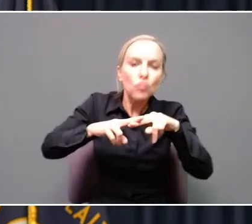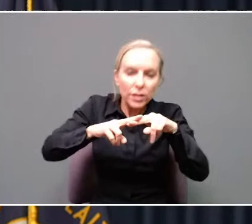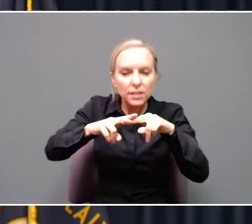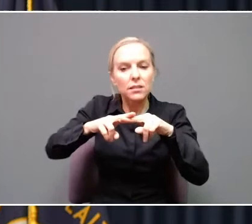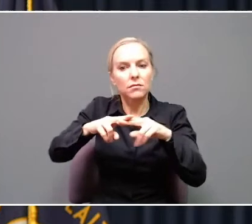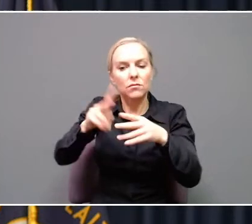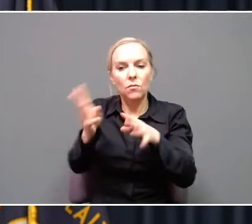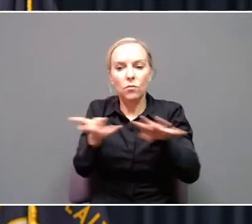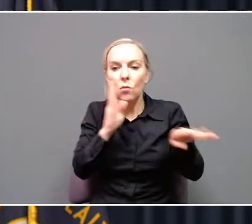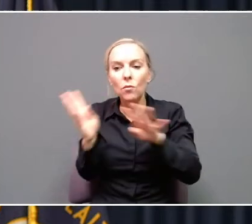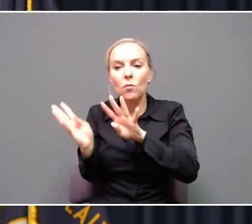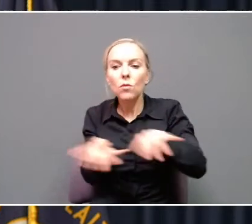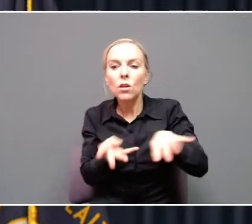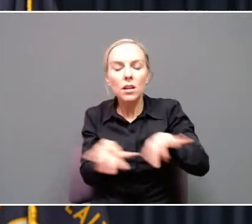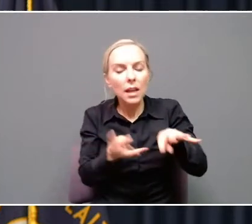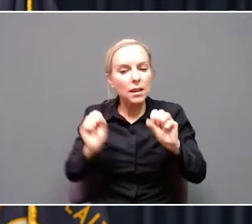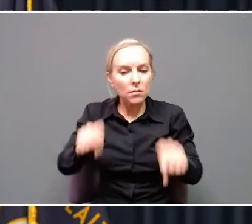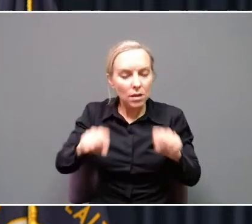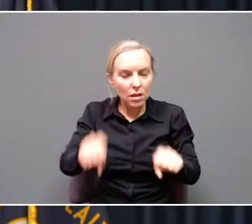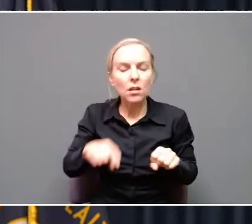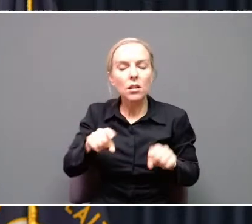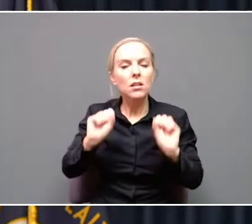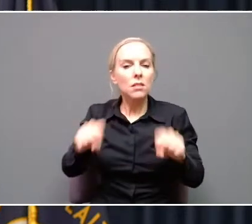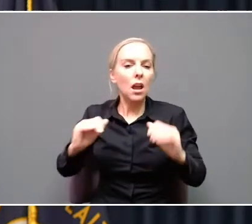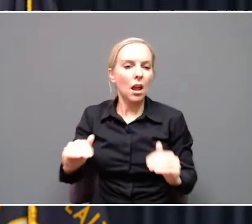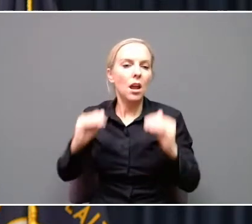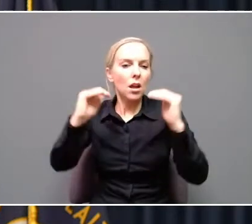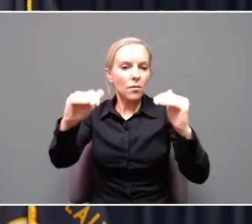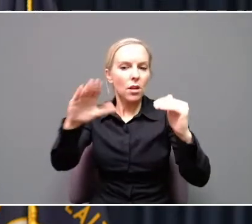In particular, it'll allow for upgrades to the company's